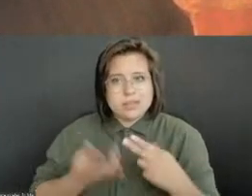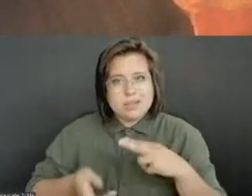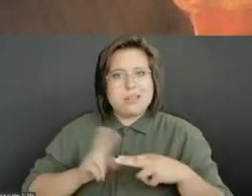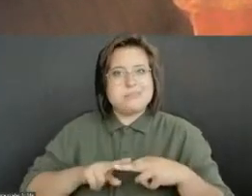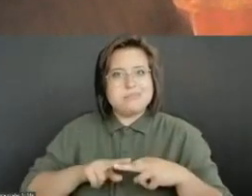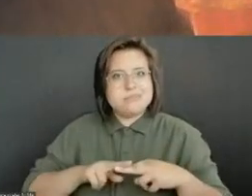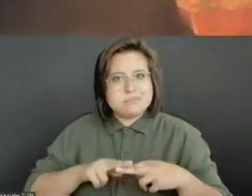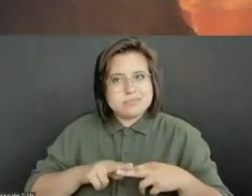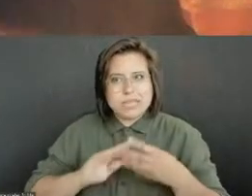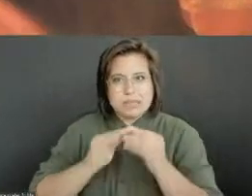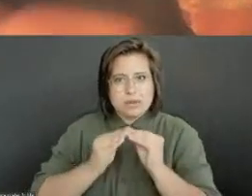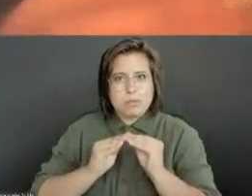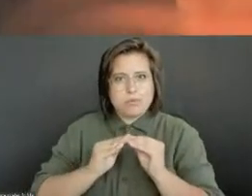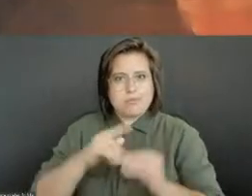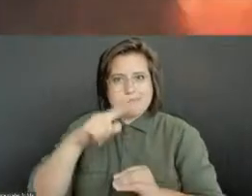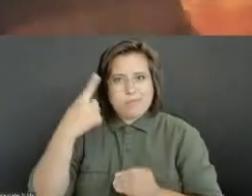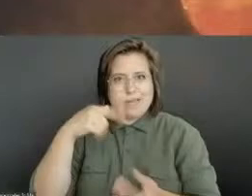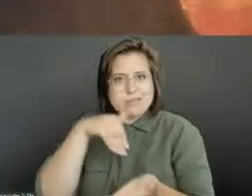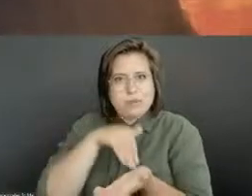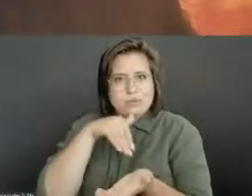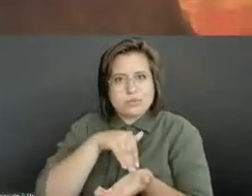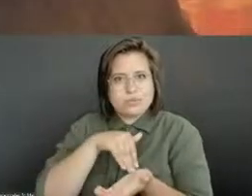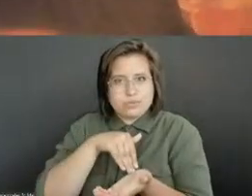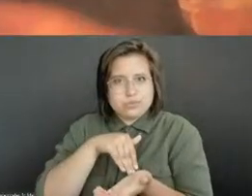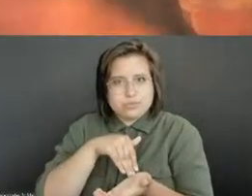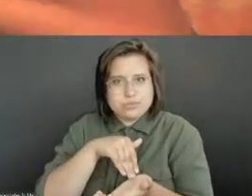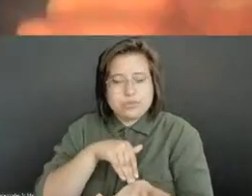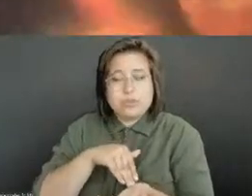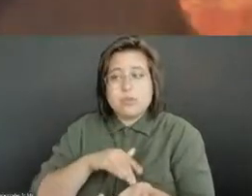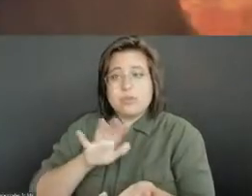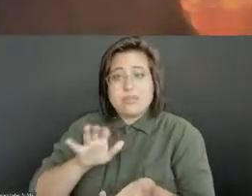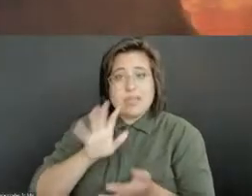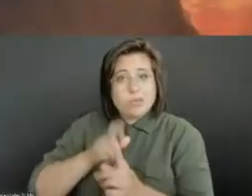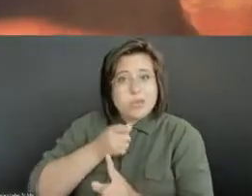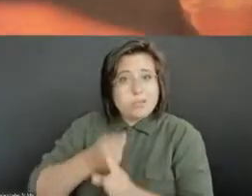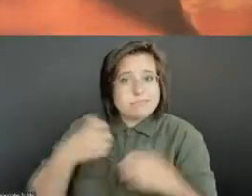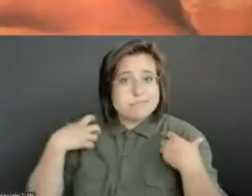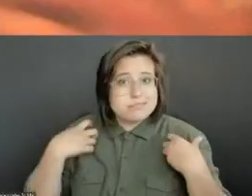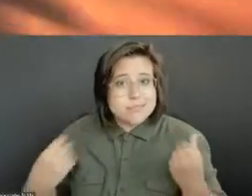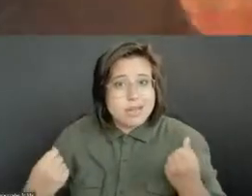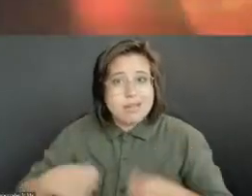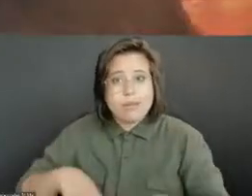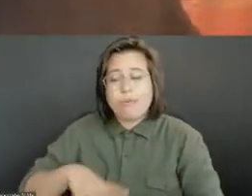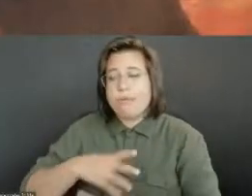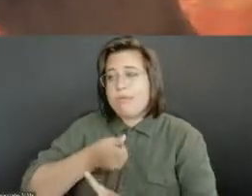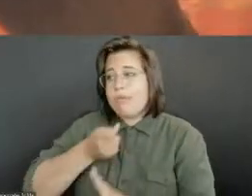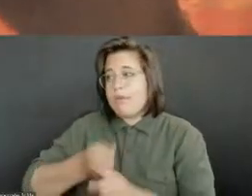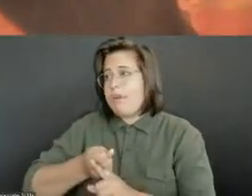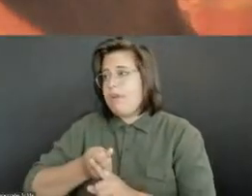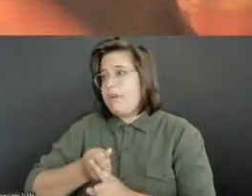doctors. And that has implications for health, has implications for education,